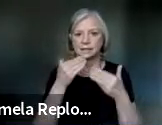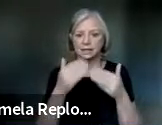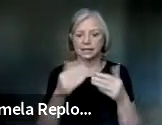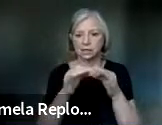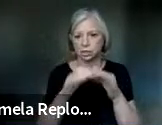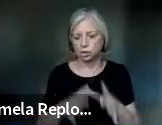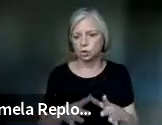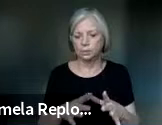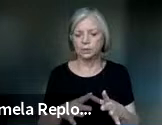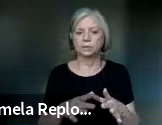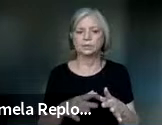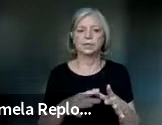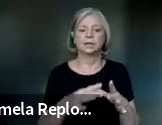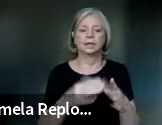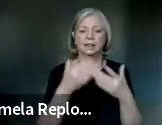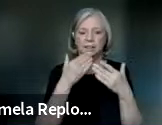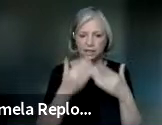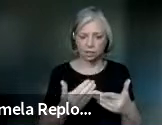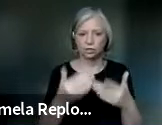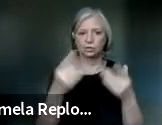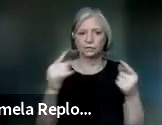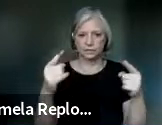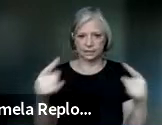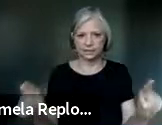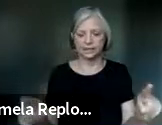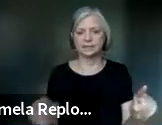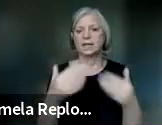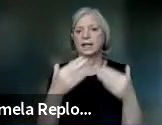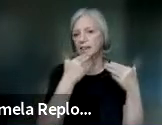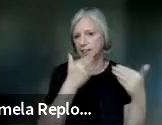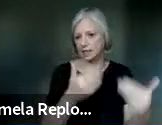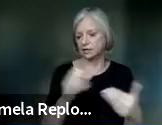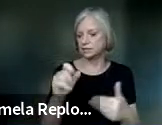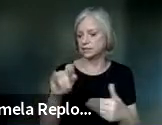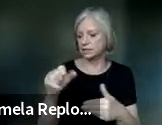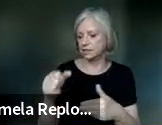you, Stephen, for joining us and moderating